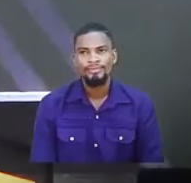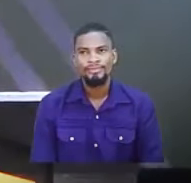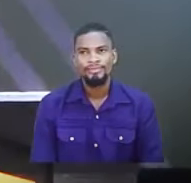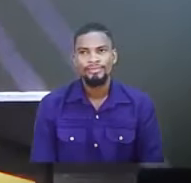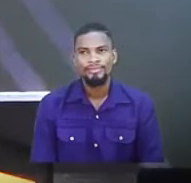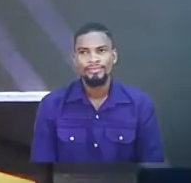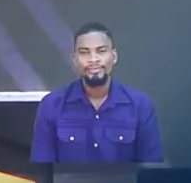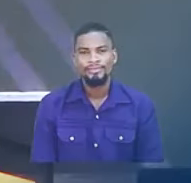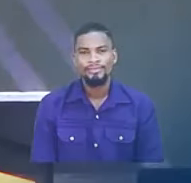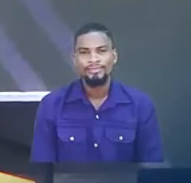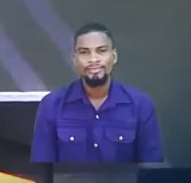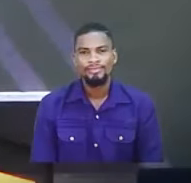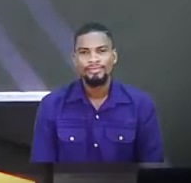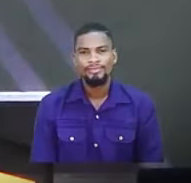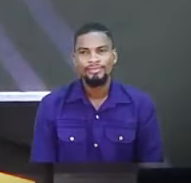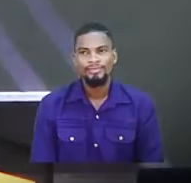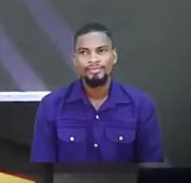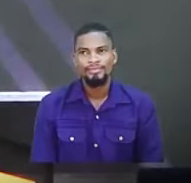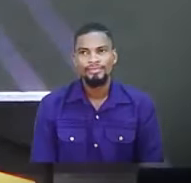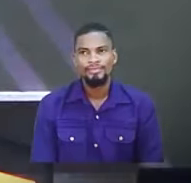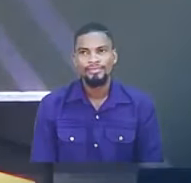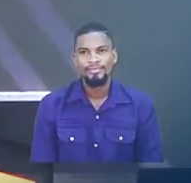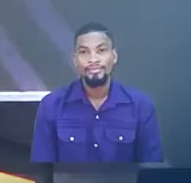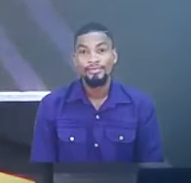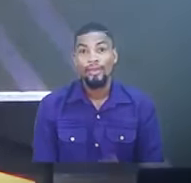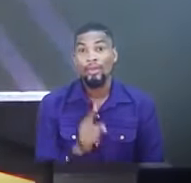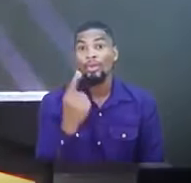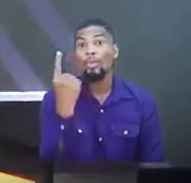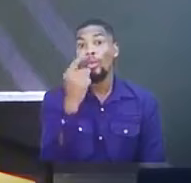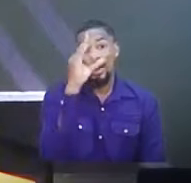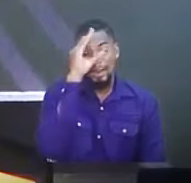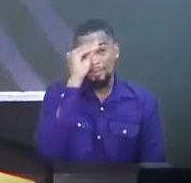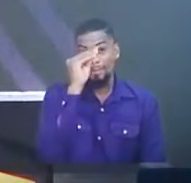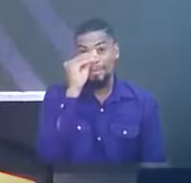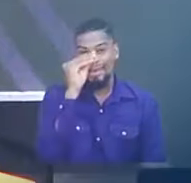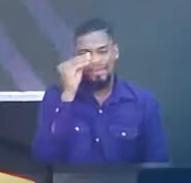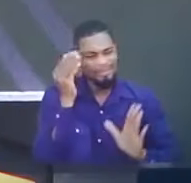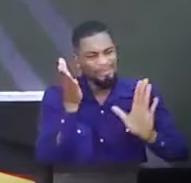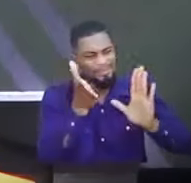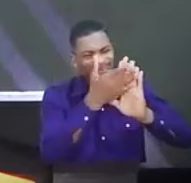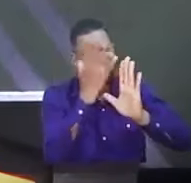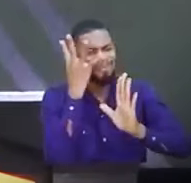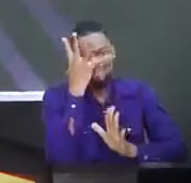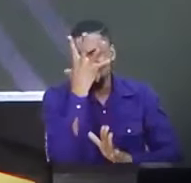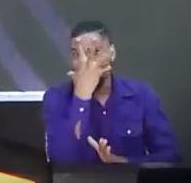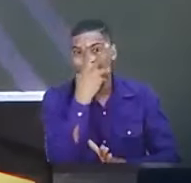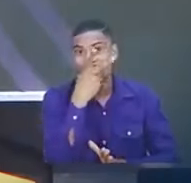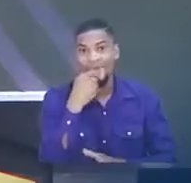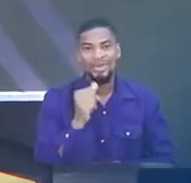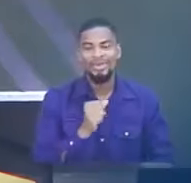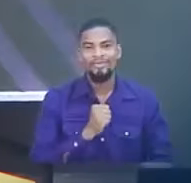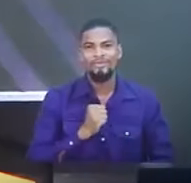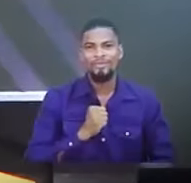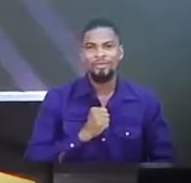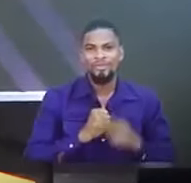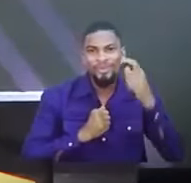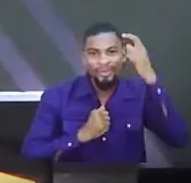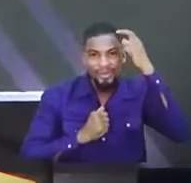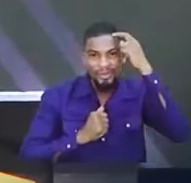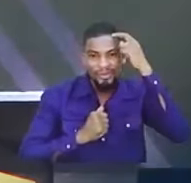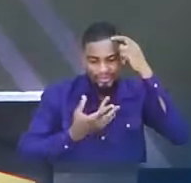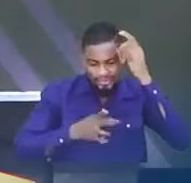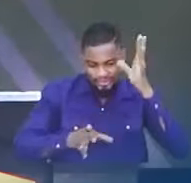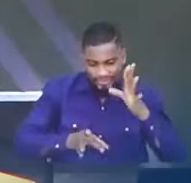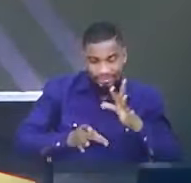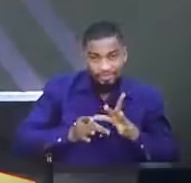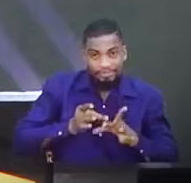praised for his handsome appearance as Absalom. From the top of his head to the sole